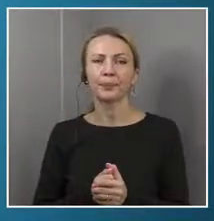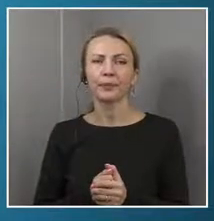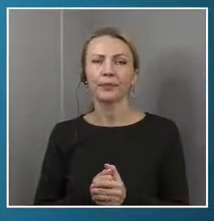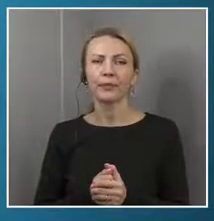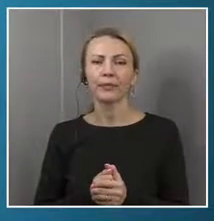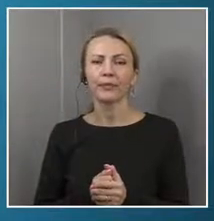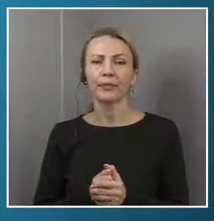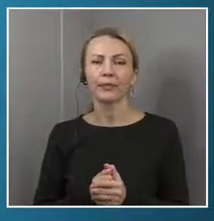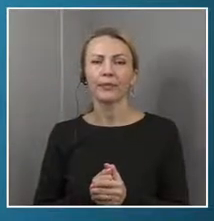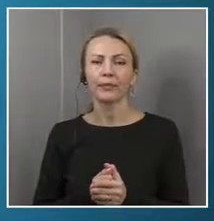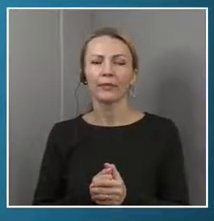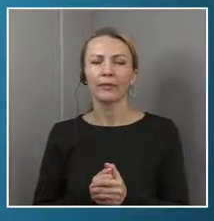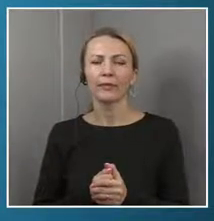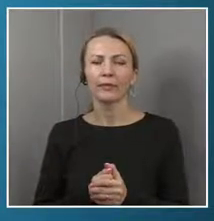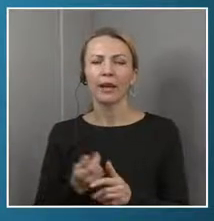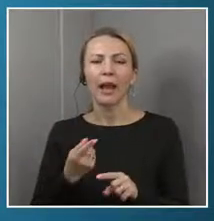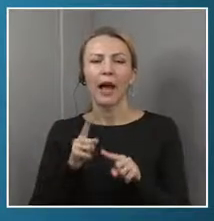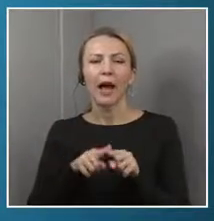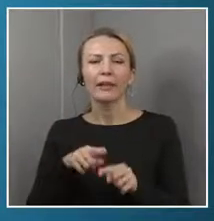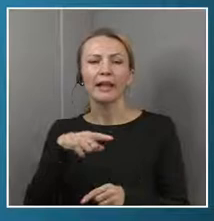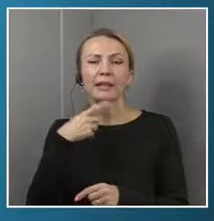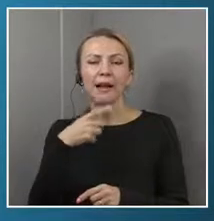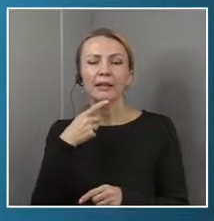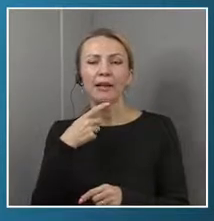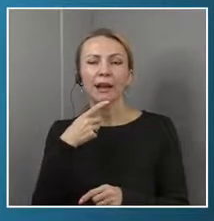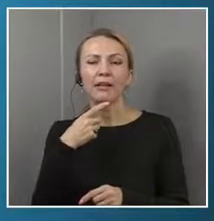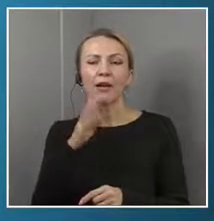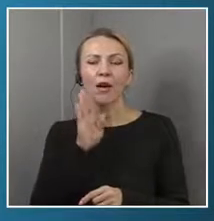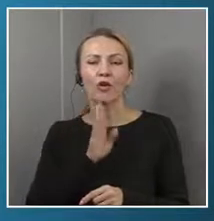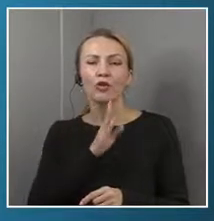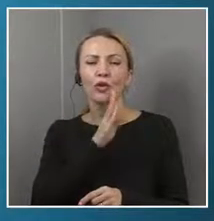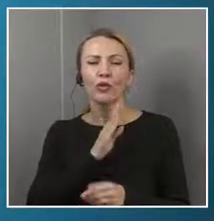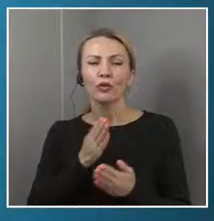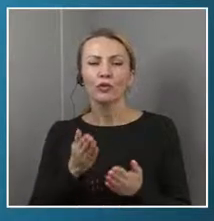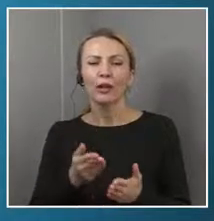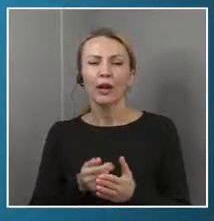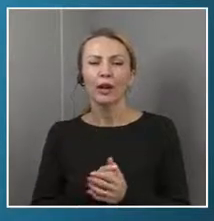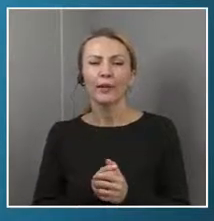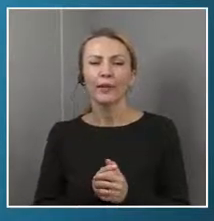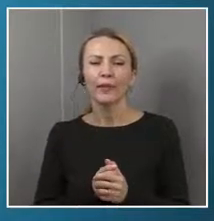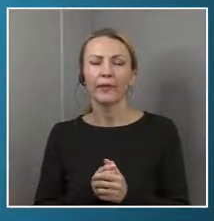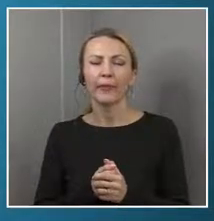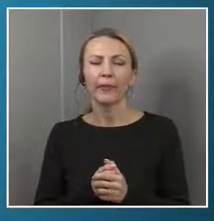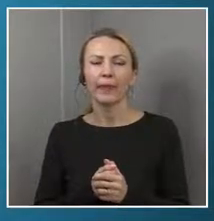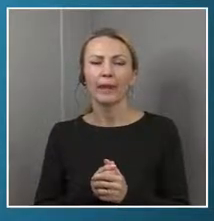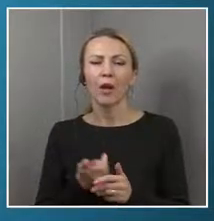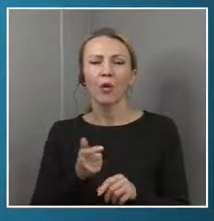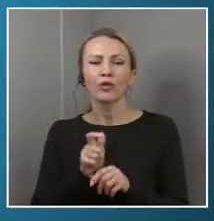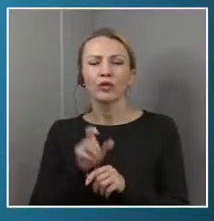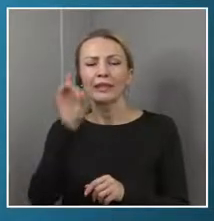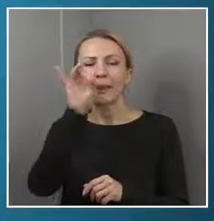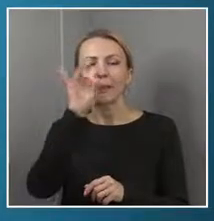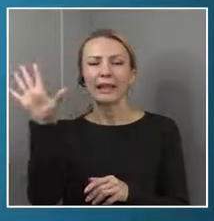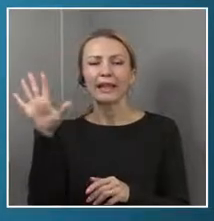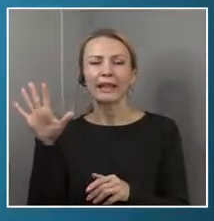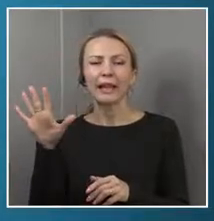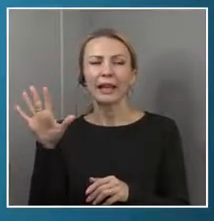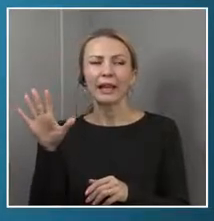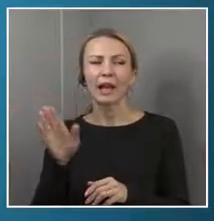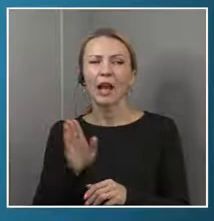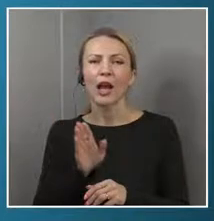quote was, those were the words of the very famous storied collector and innovative